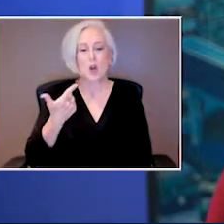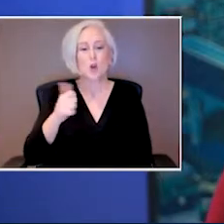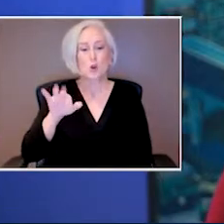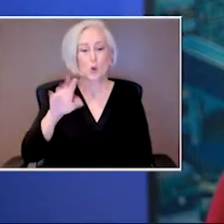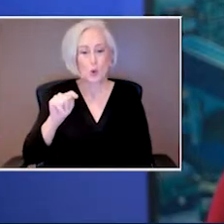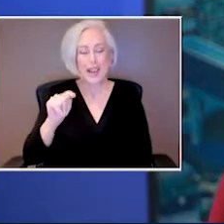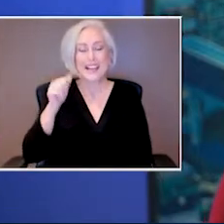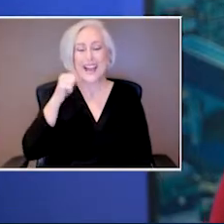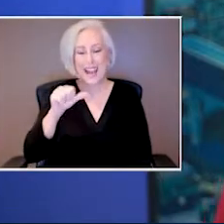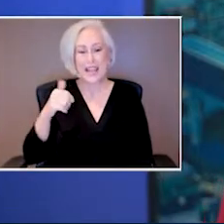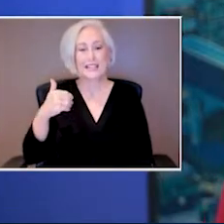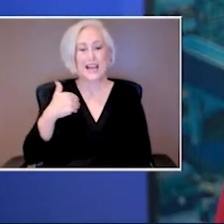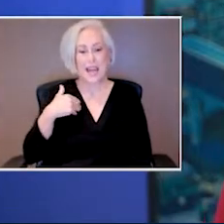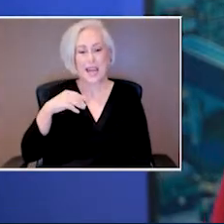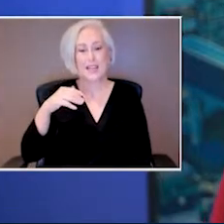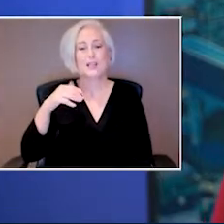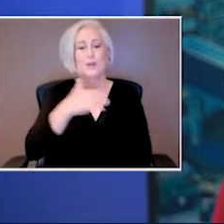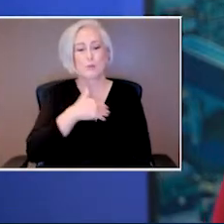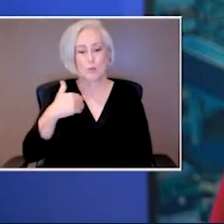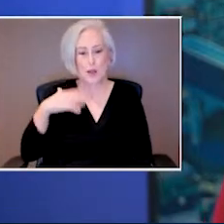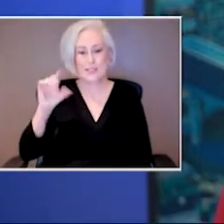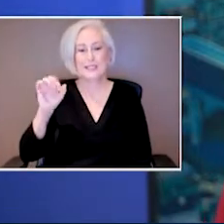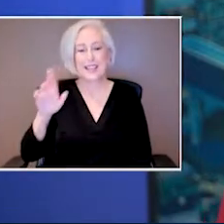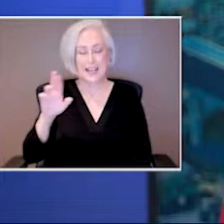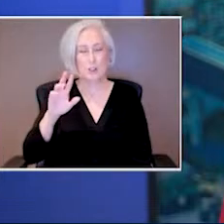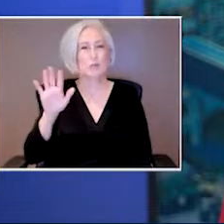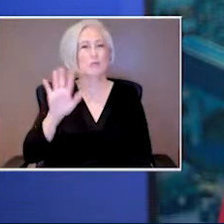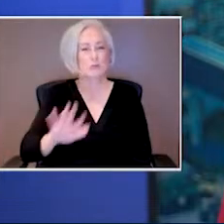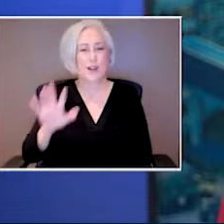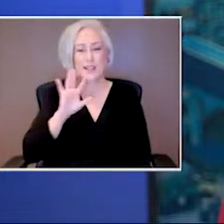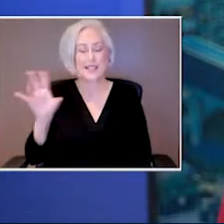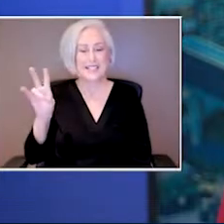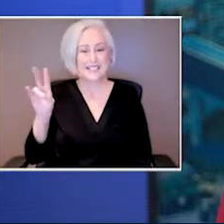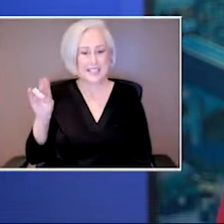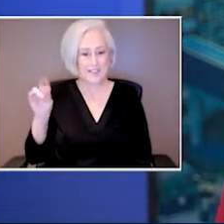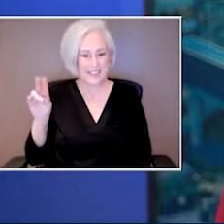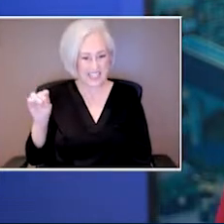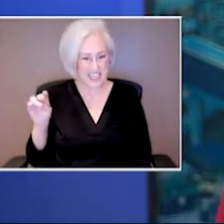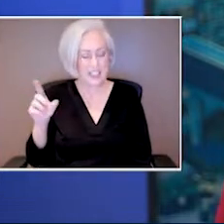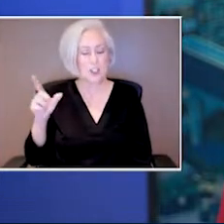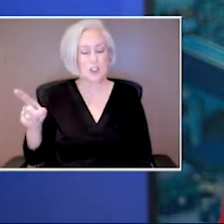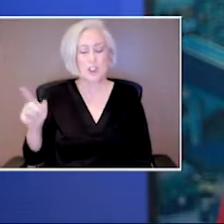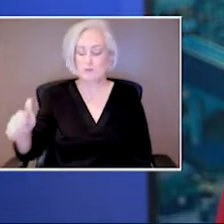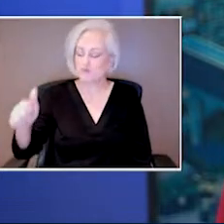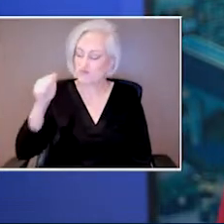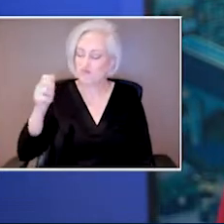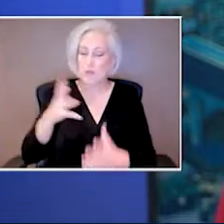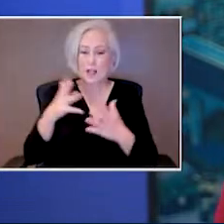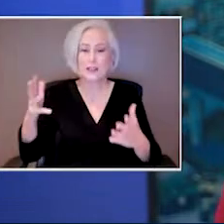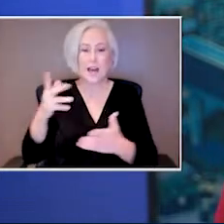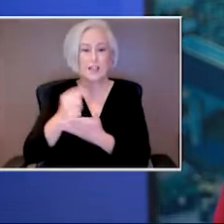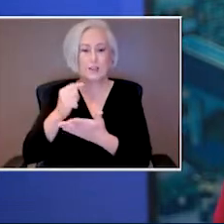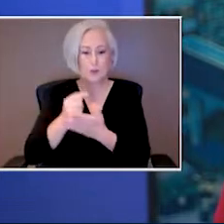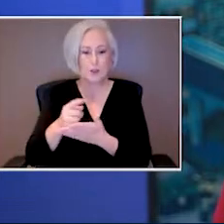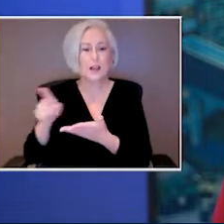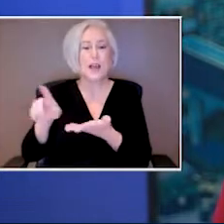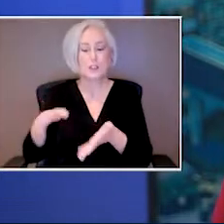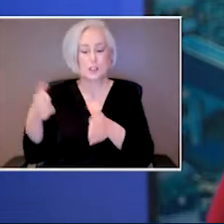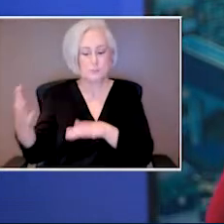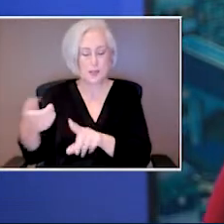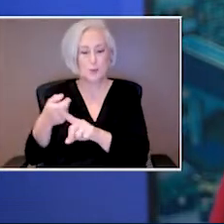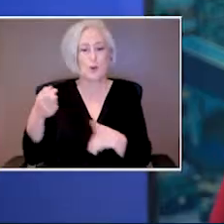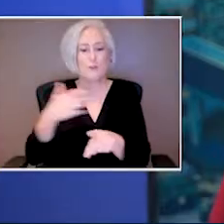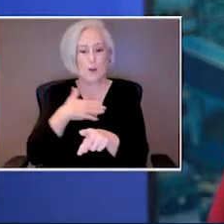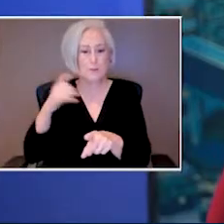had breast cancer in her 70s. She refused a lot of treatment, so she did end up eventually passing away from breast cancer just because she